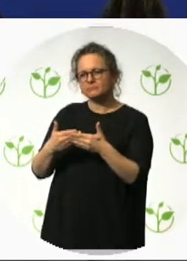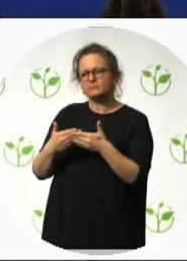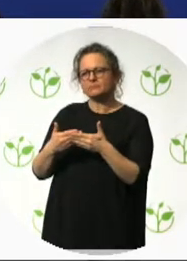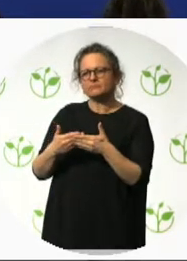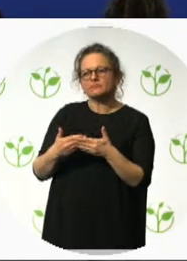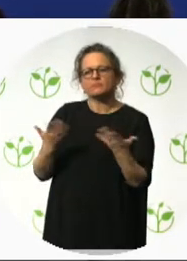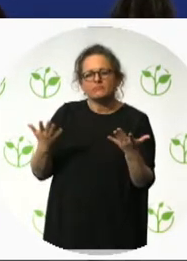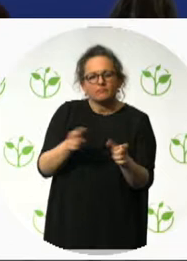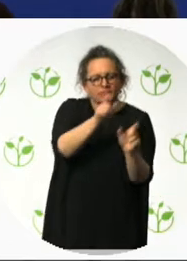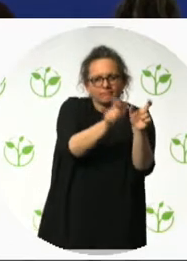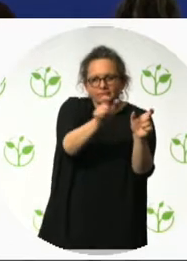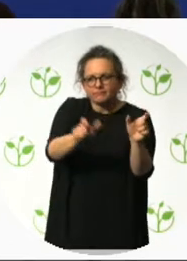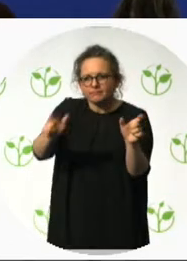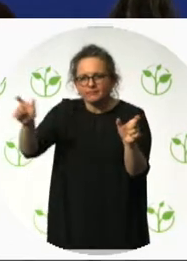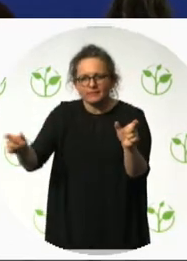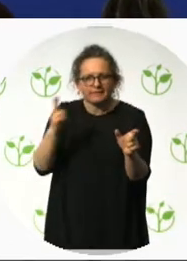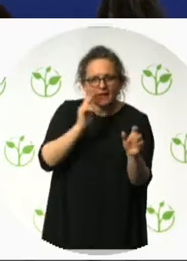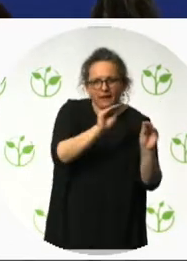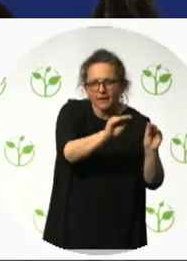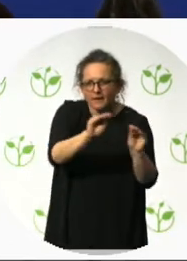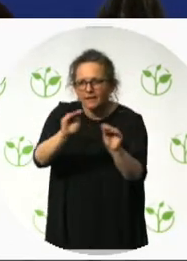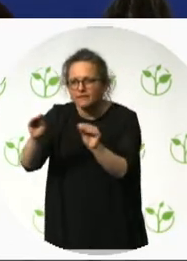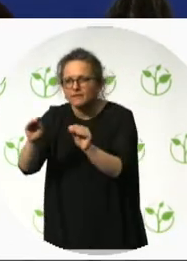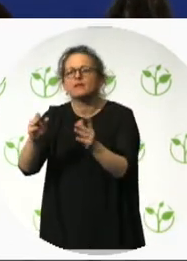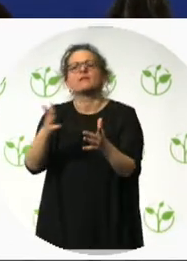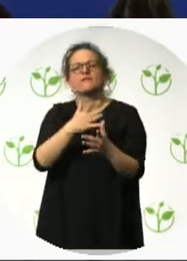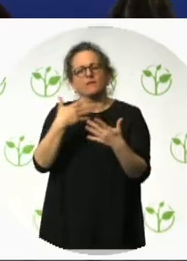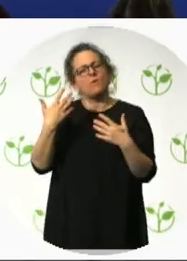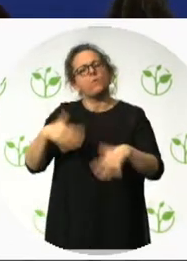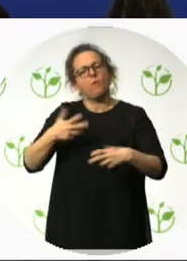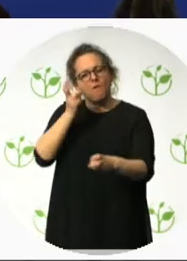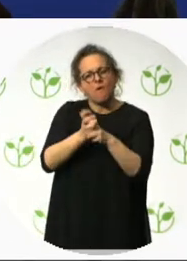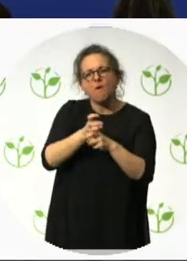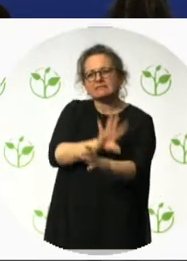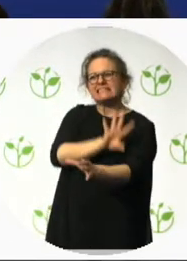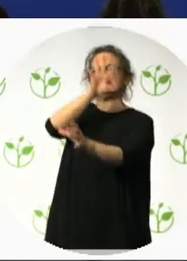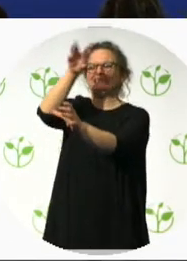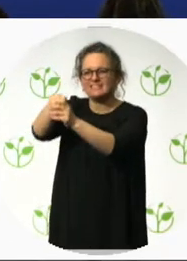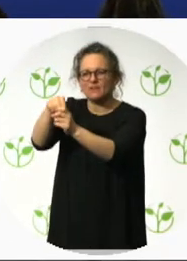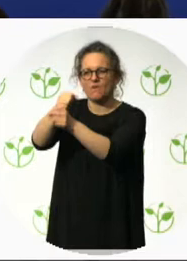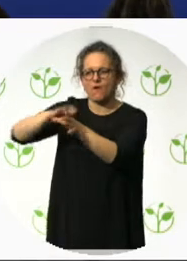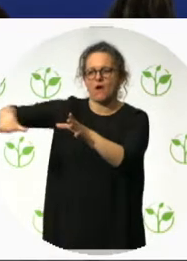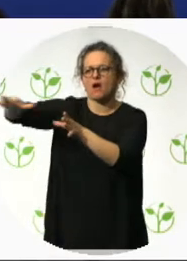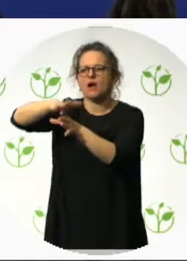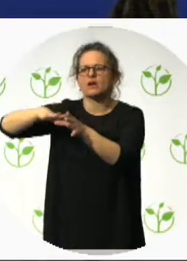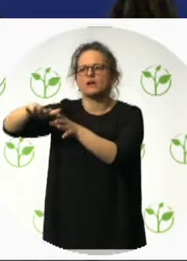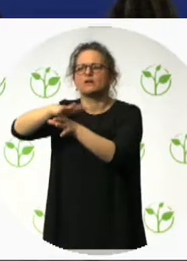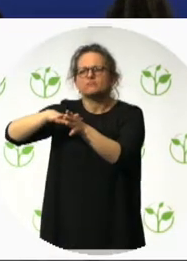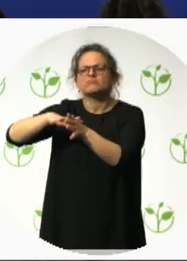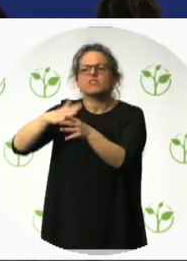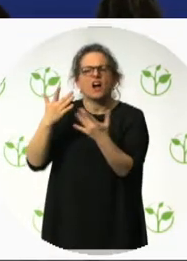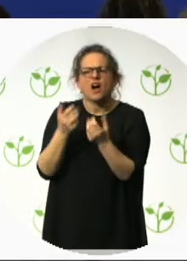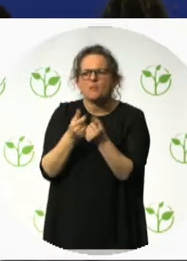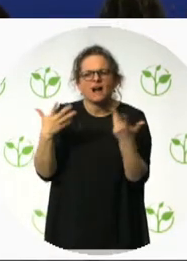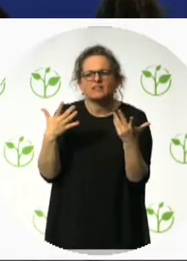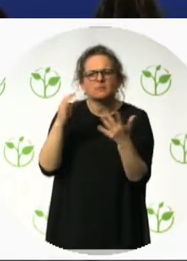It's a difficult situation for deaf people to find employment, but with our help,